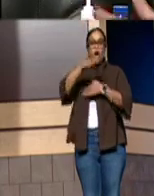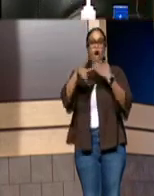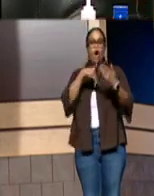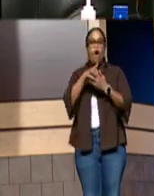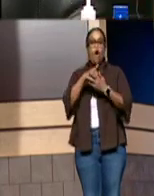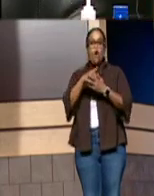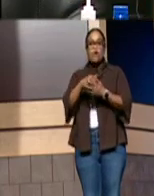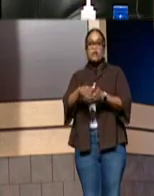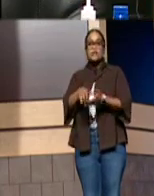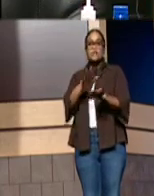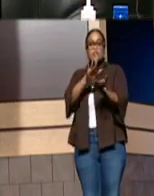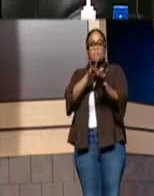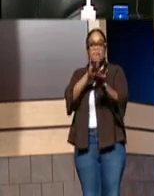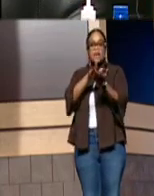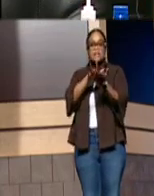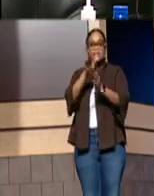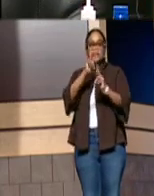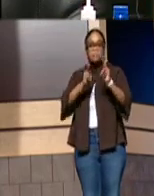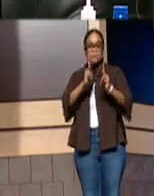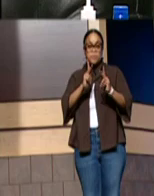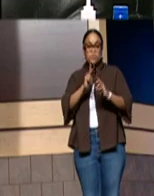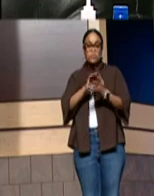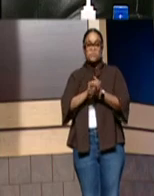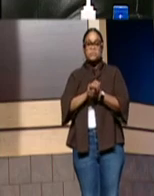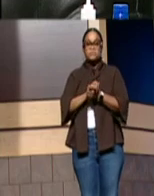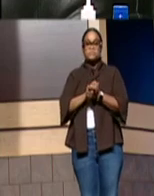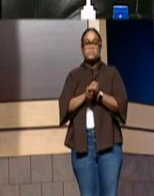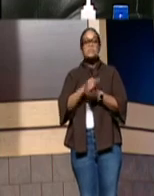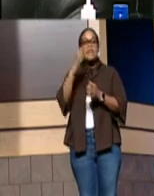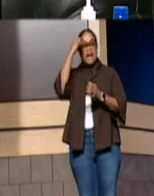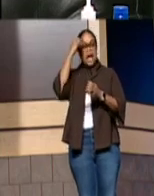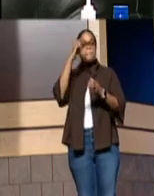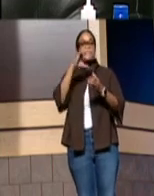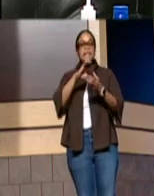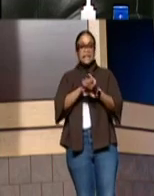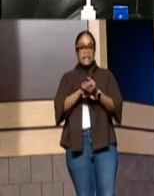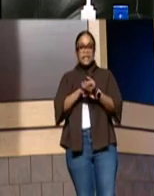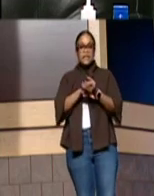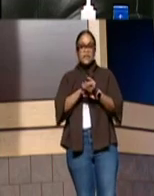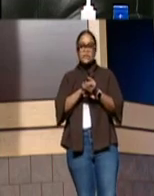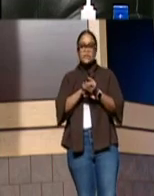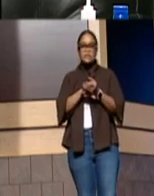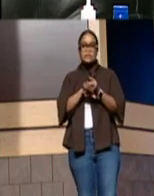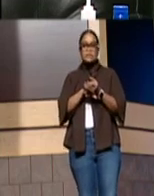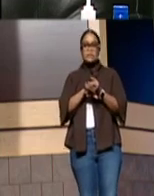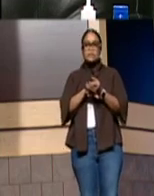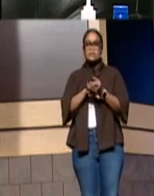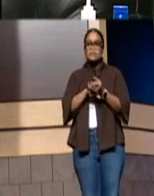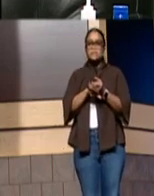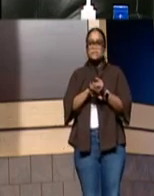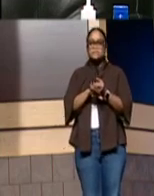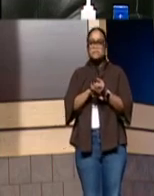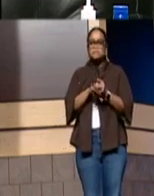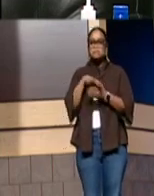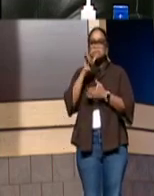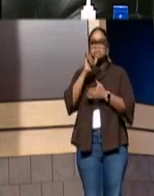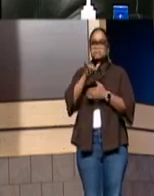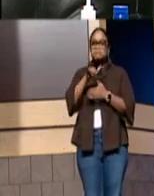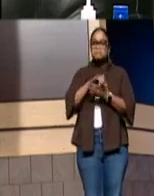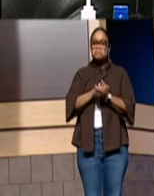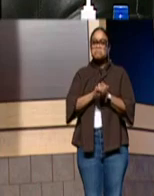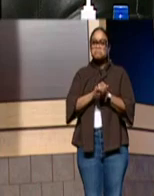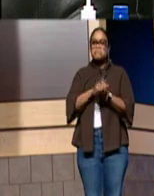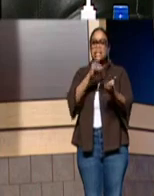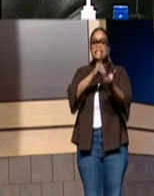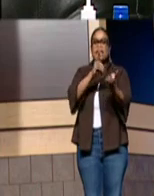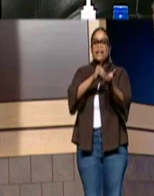society, help me out, doctor, if I'm wrong here, I believe they are the backside of Calvary. They are ministers. I believe that doctors